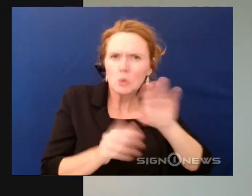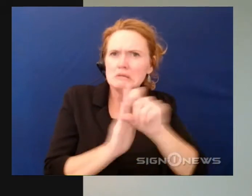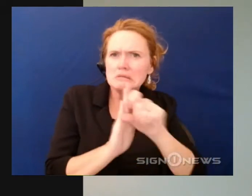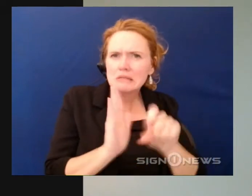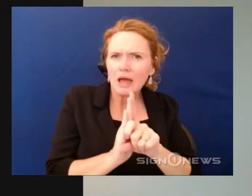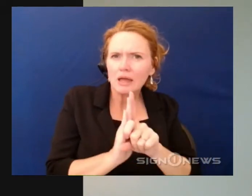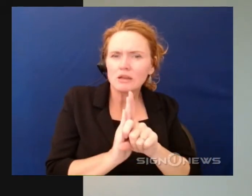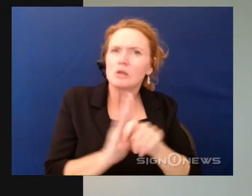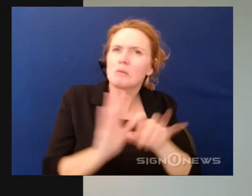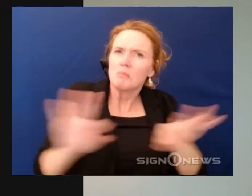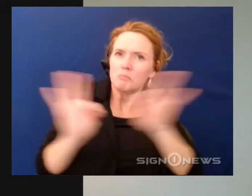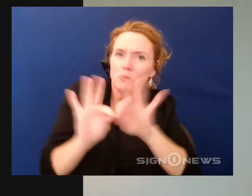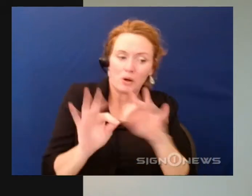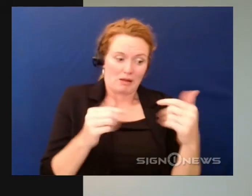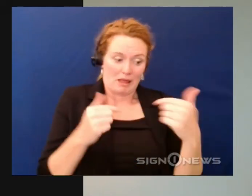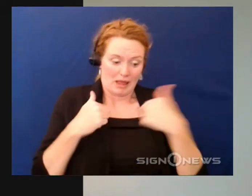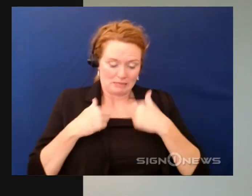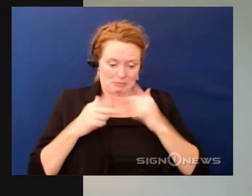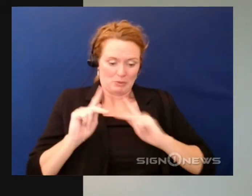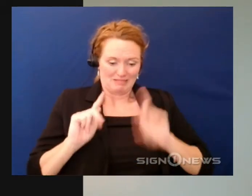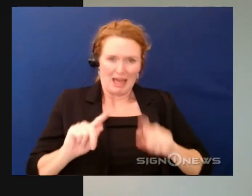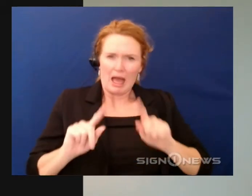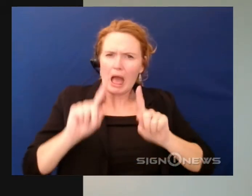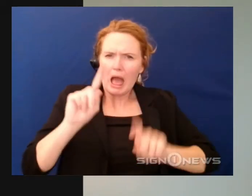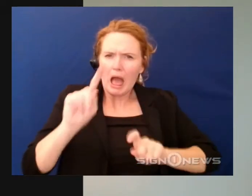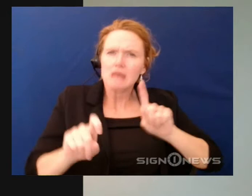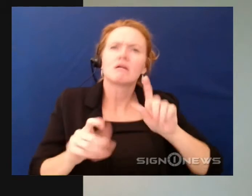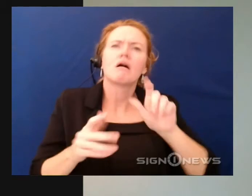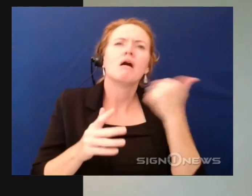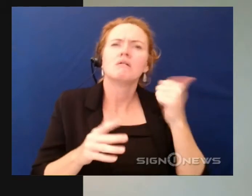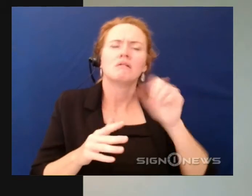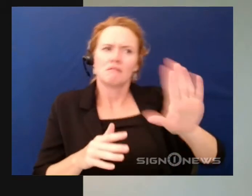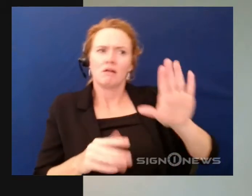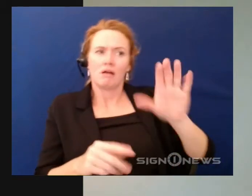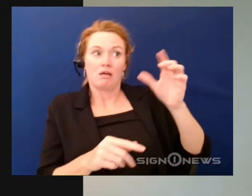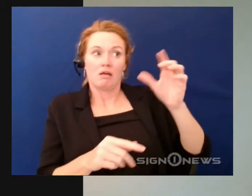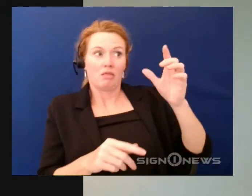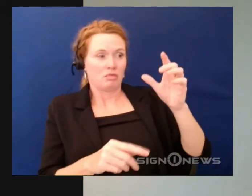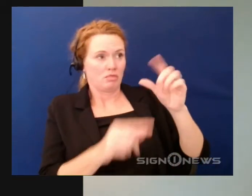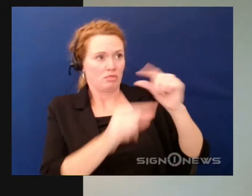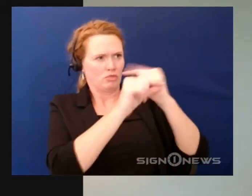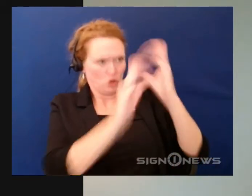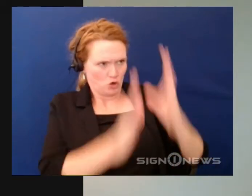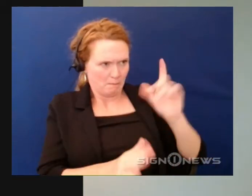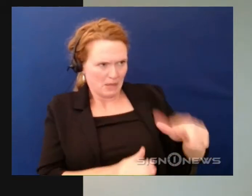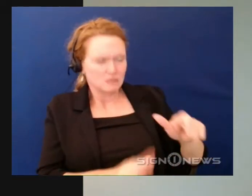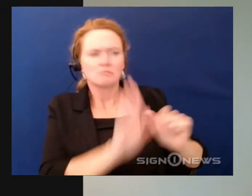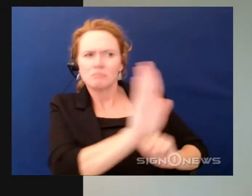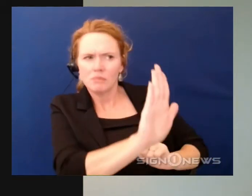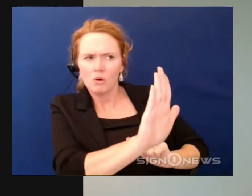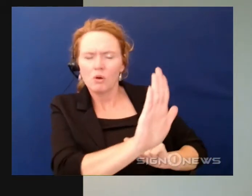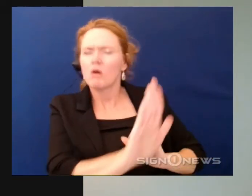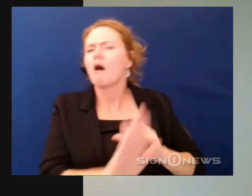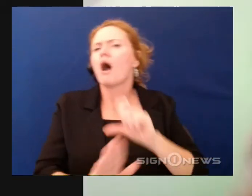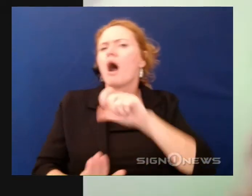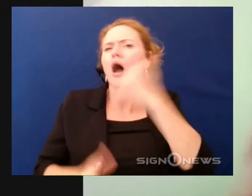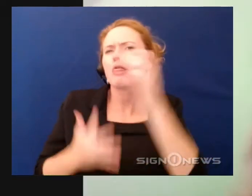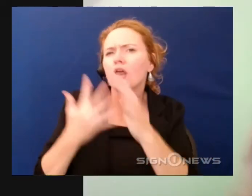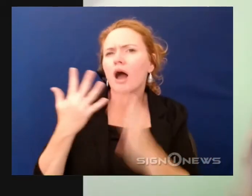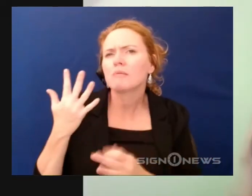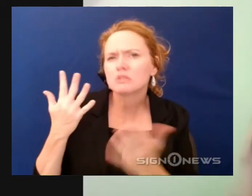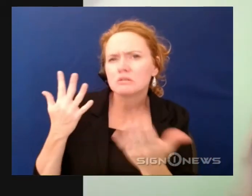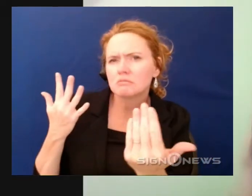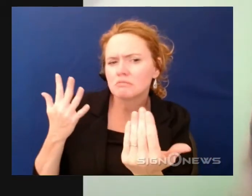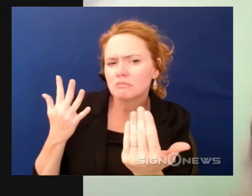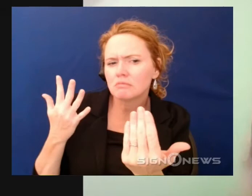think the very first thing people can do is just kind of reject the premise of the question, right? Just, And I would